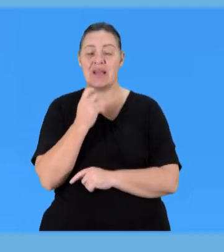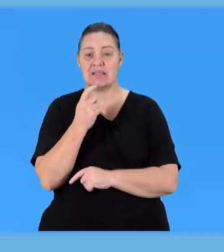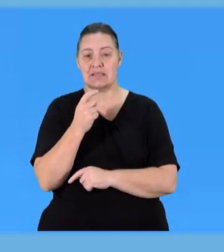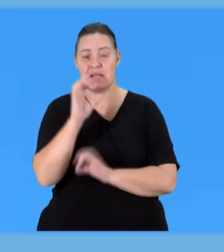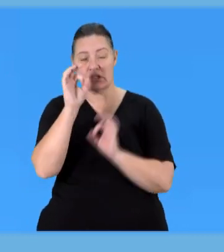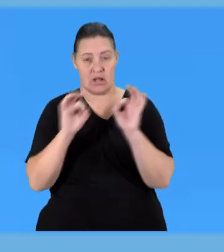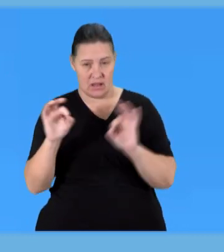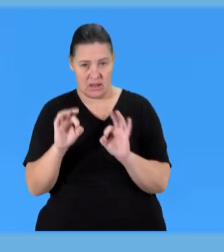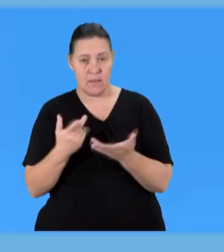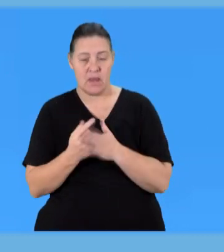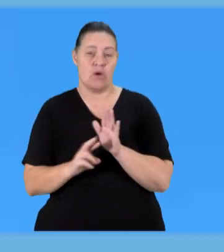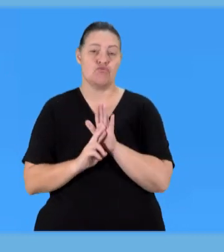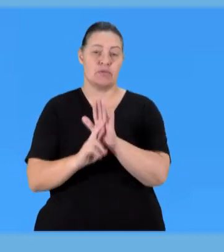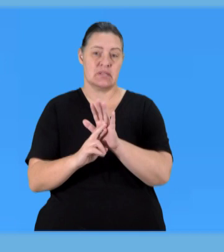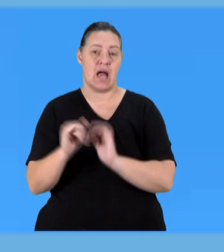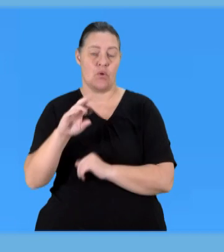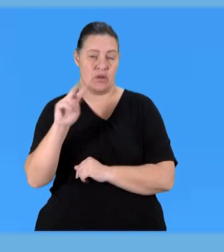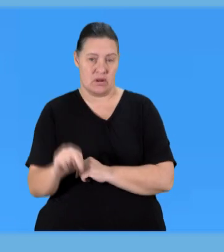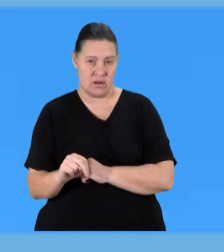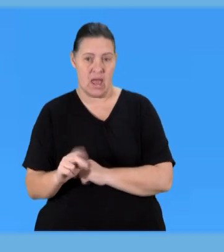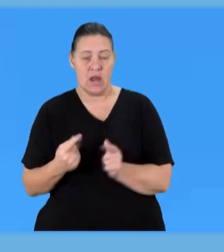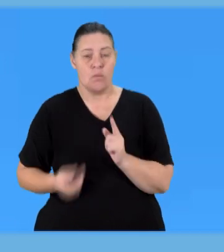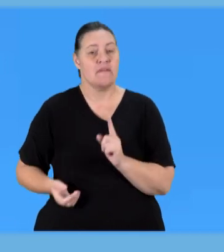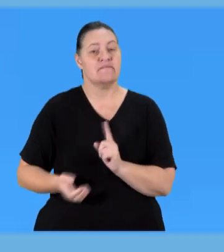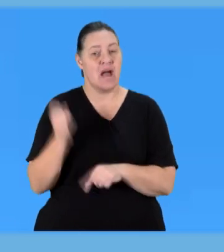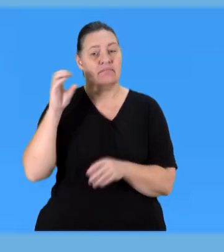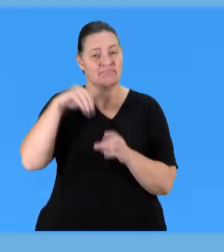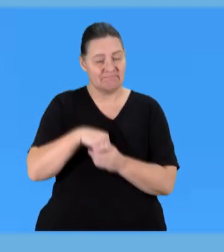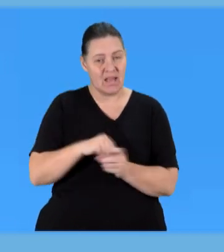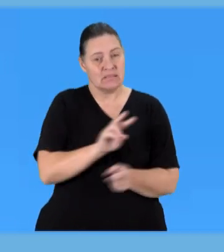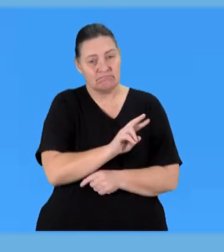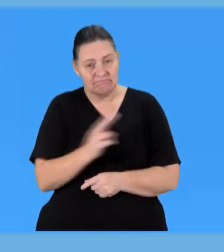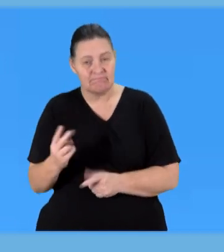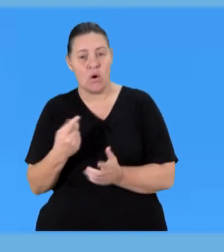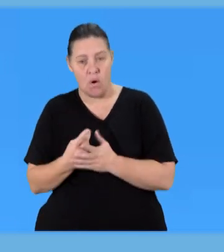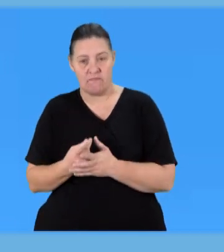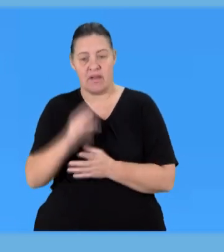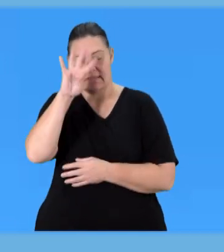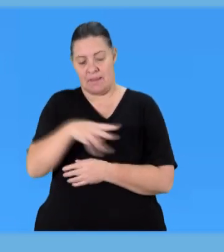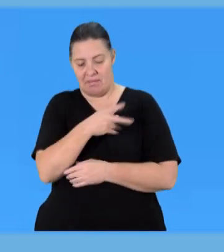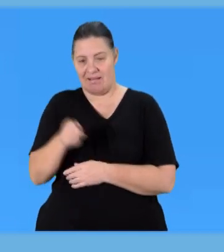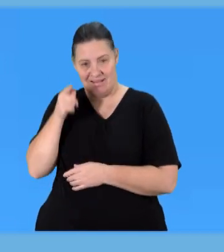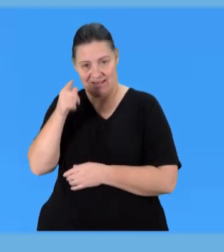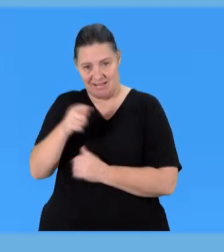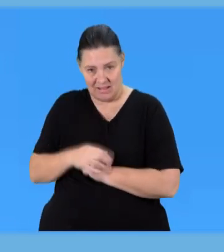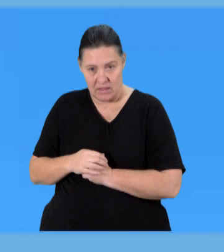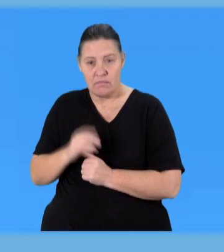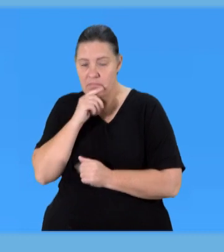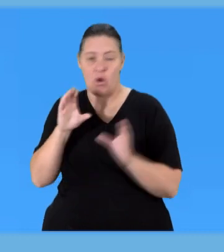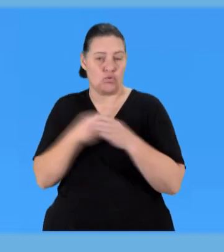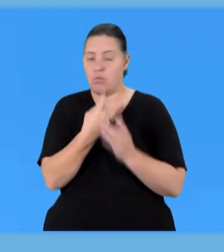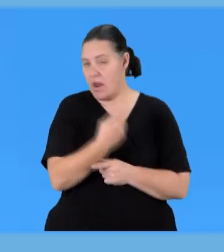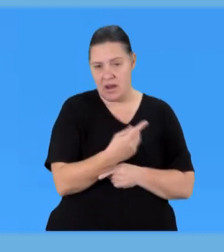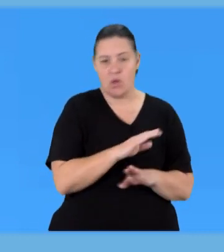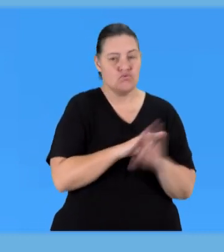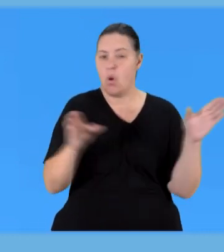the red circles, the two red circles are representing iron, and we find iron in the transition elements of our periodic table. So it's